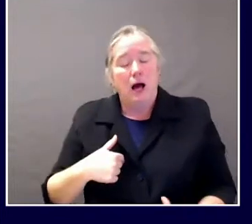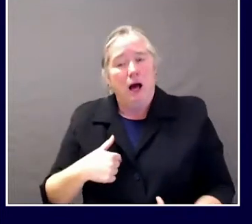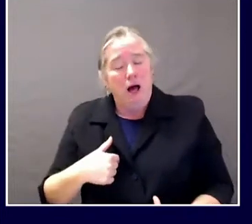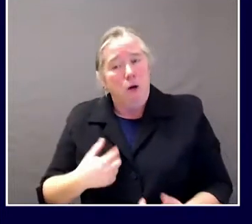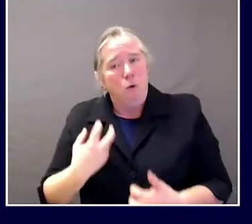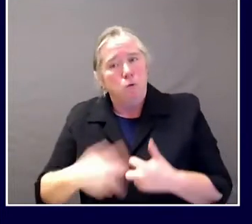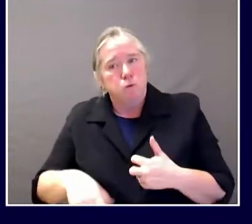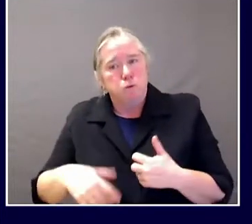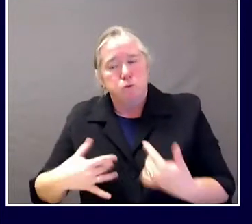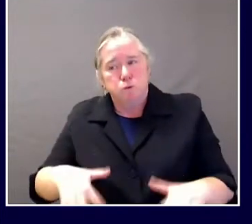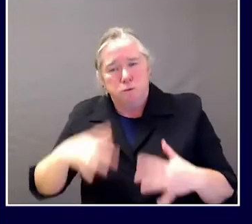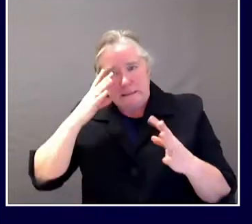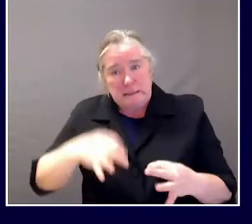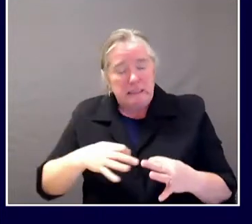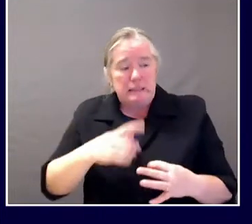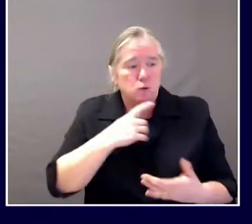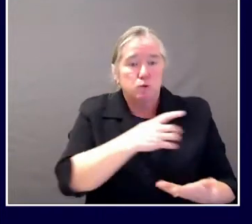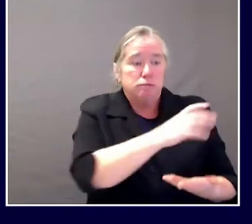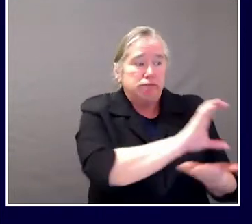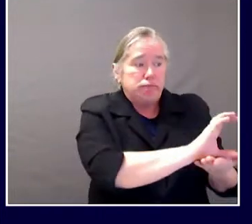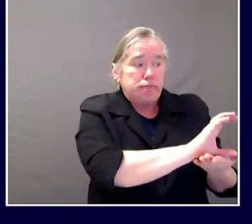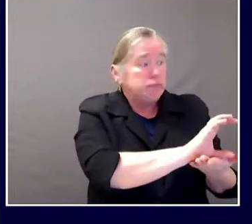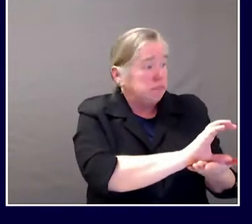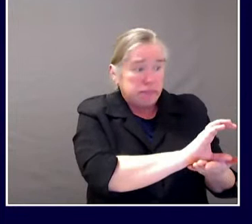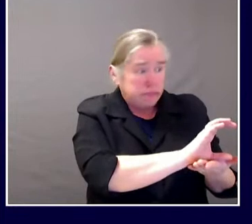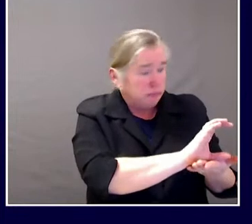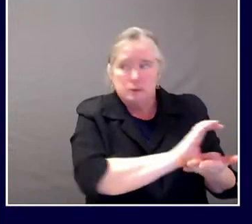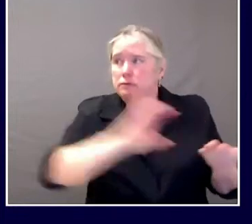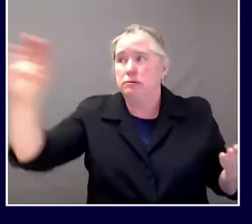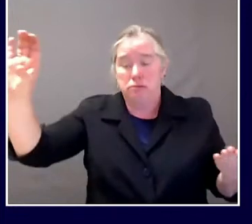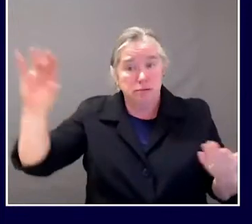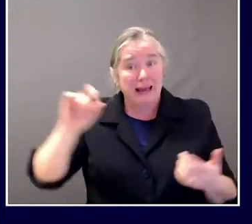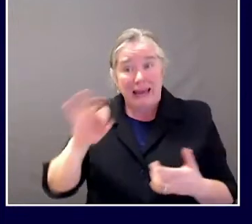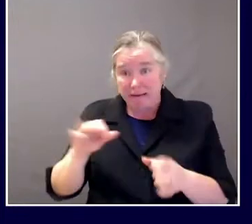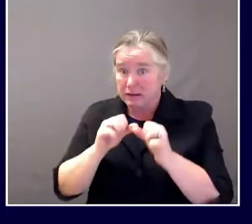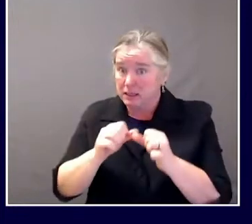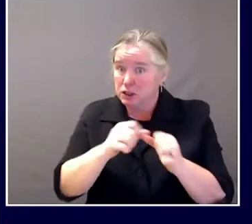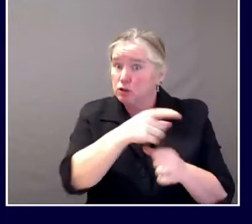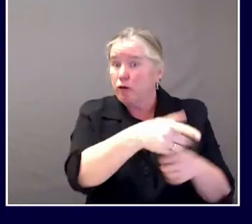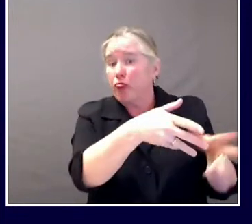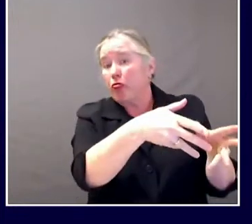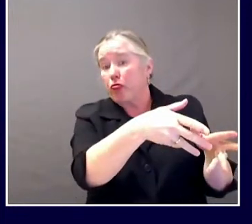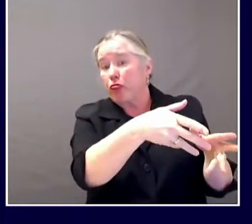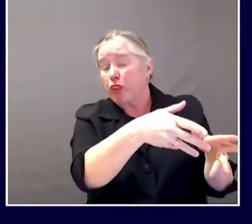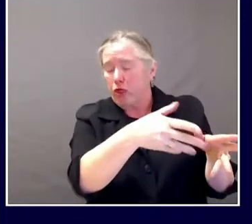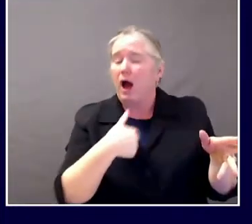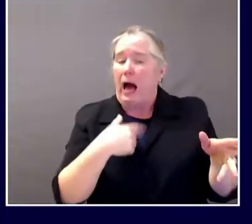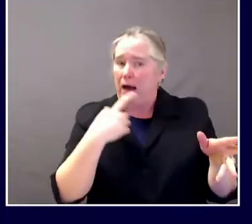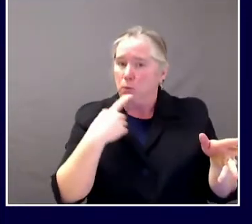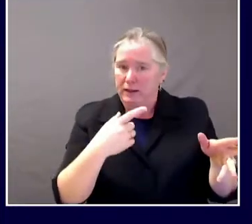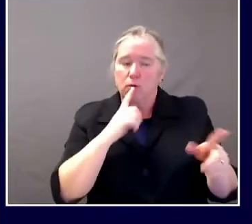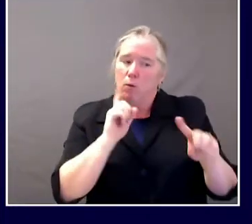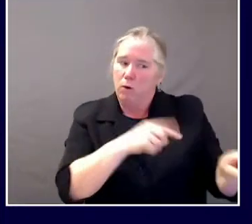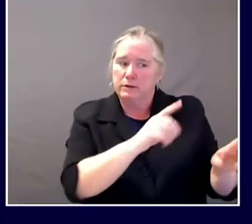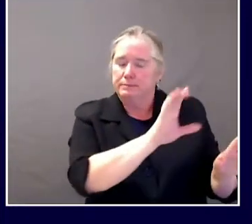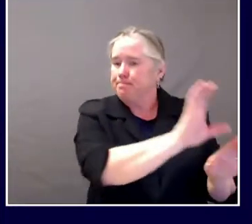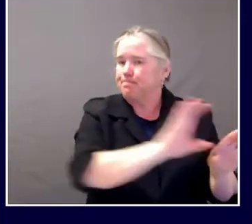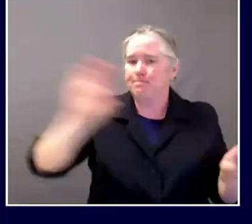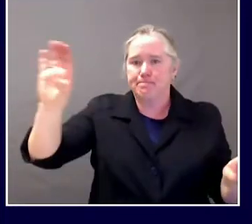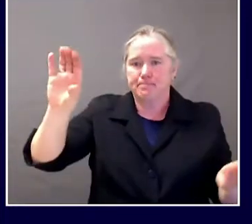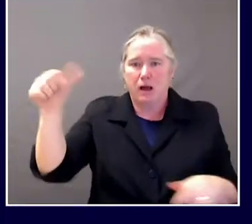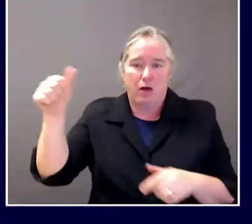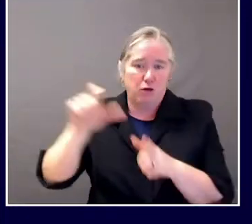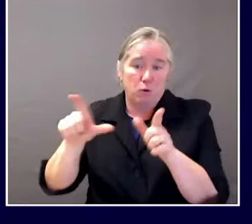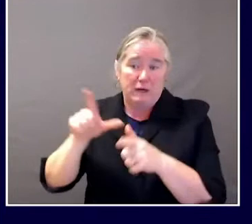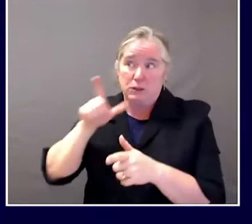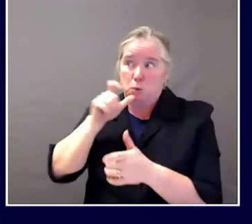will continue to do that if we don't see that pace increase going forward. Yeah, to your point, I guess I'm wondering